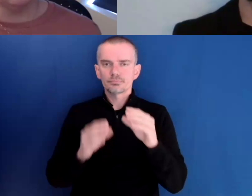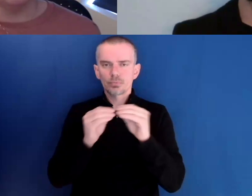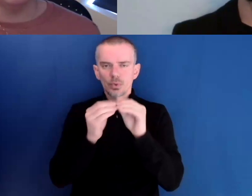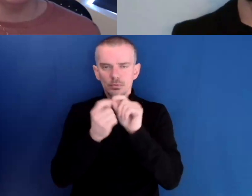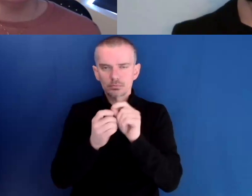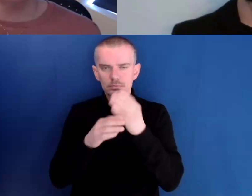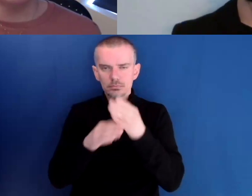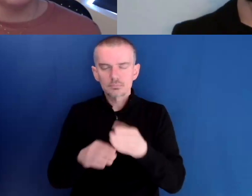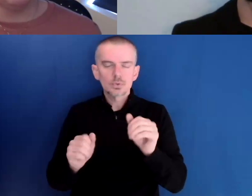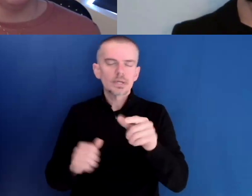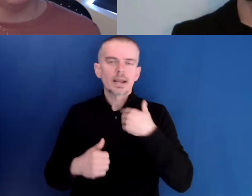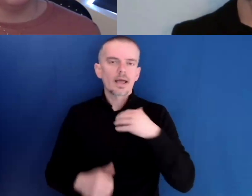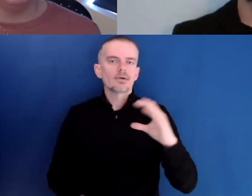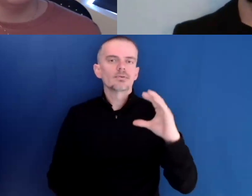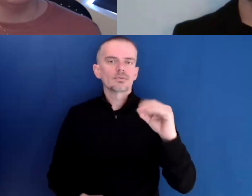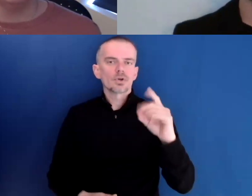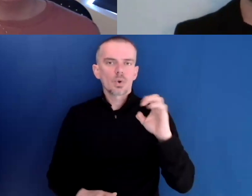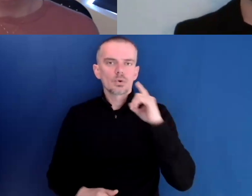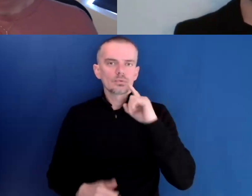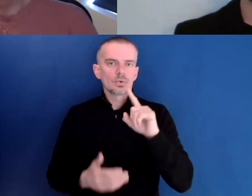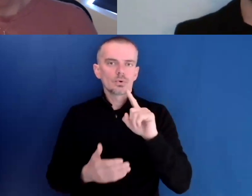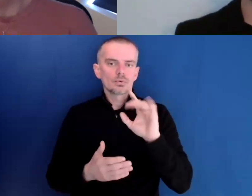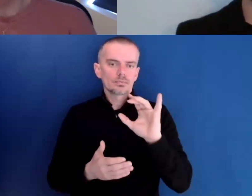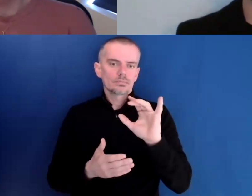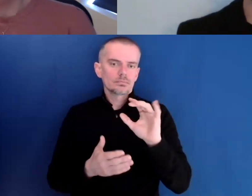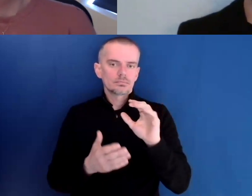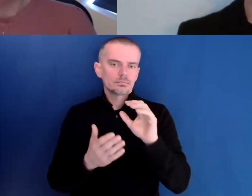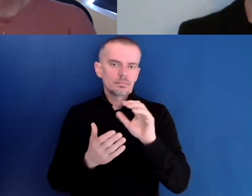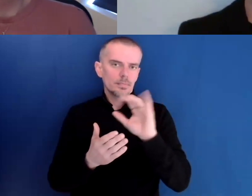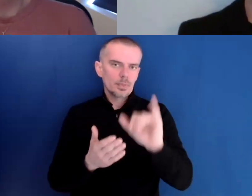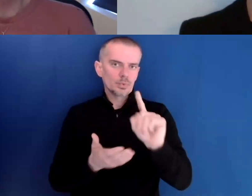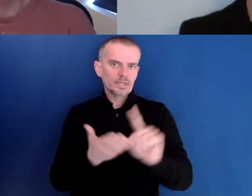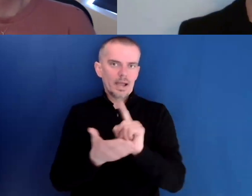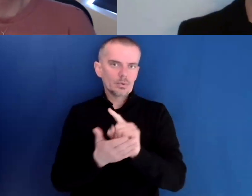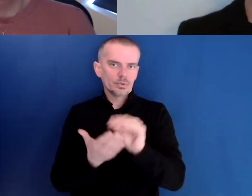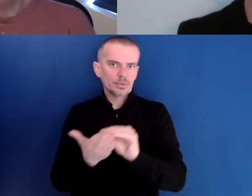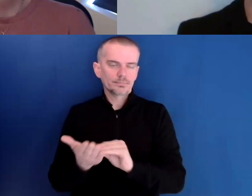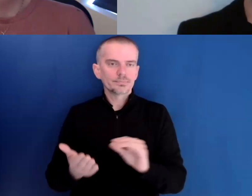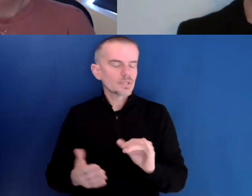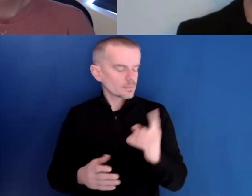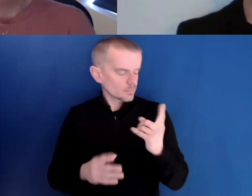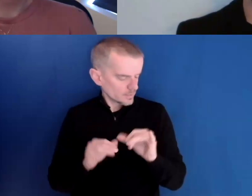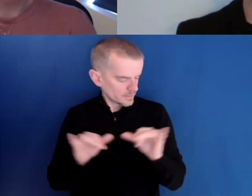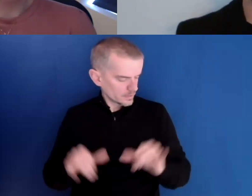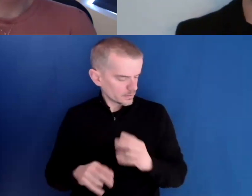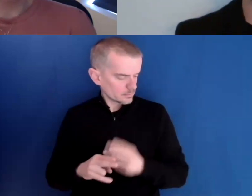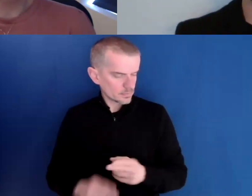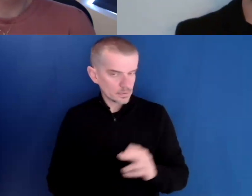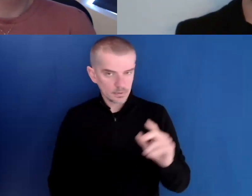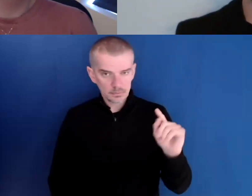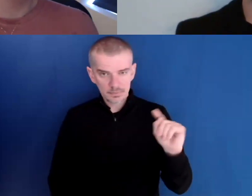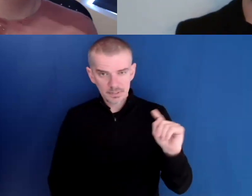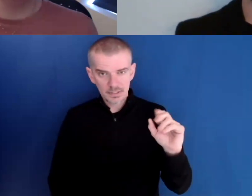like a code for the hours that are entered. So there's a system called T-Sheets.